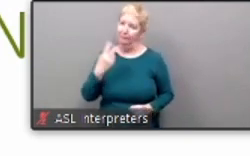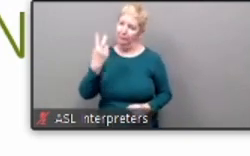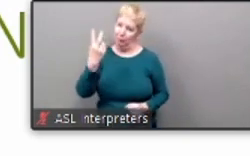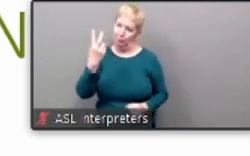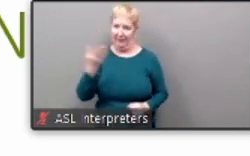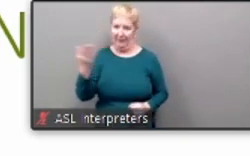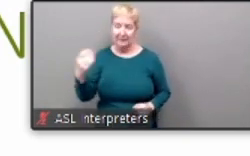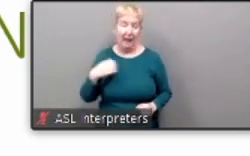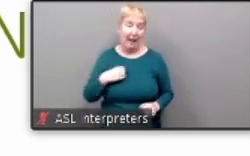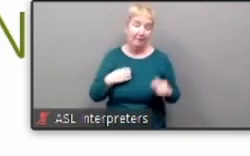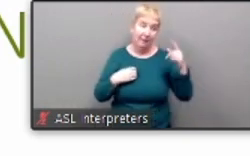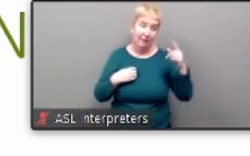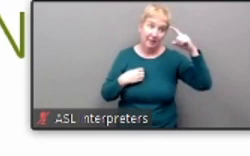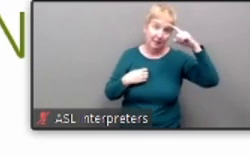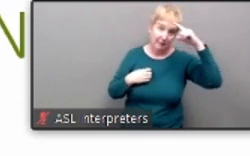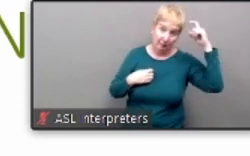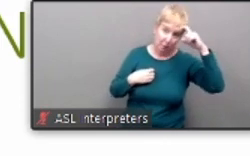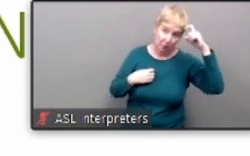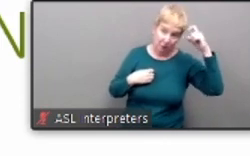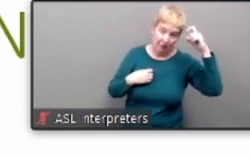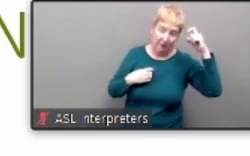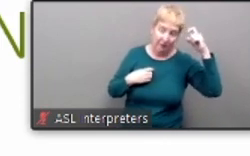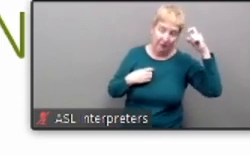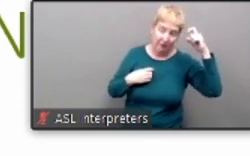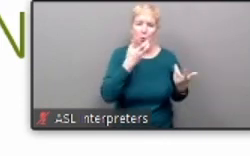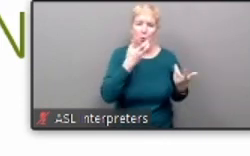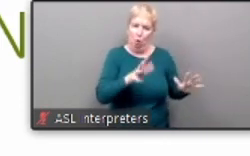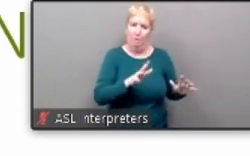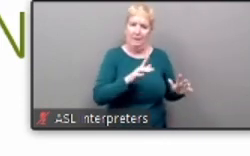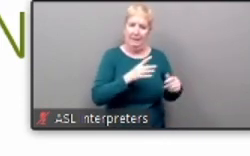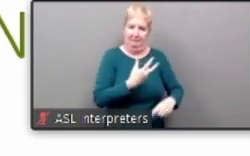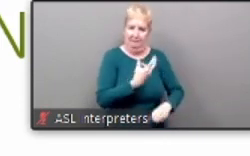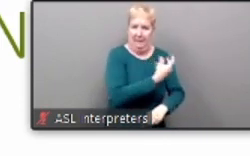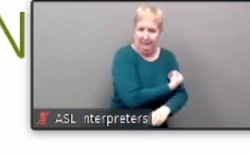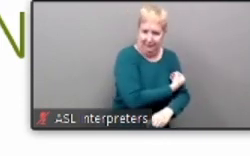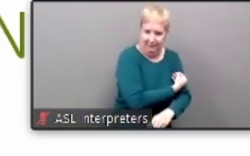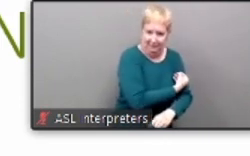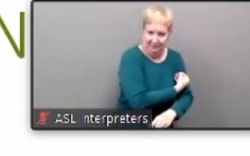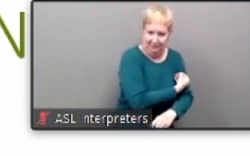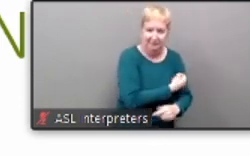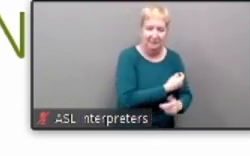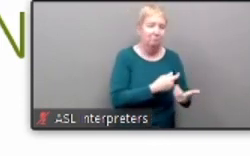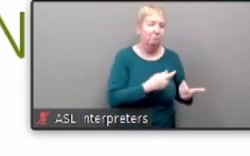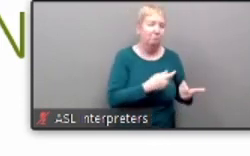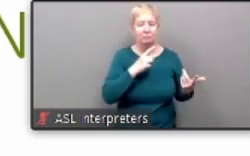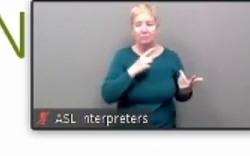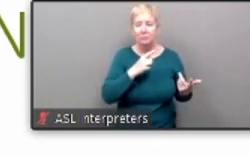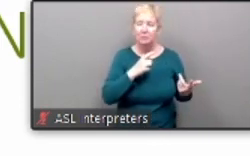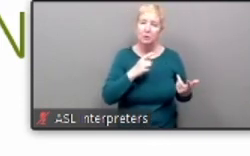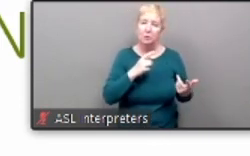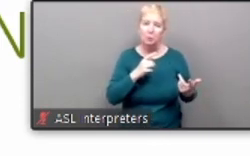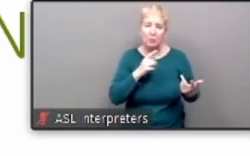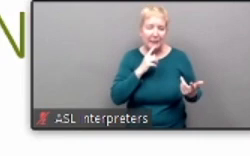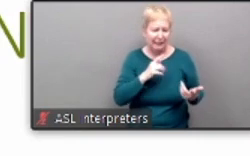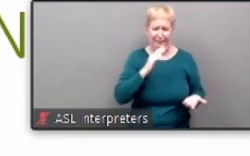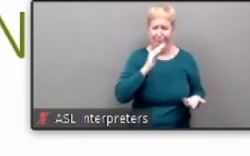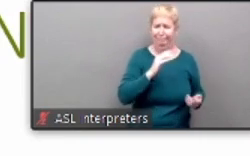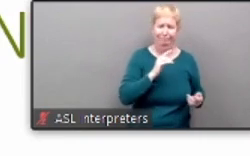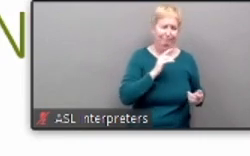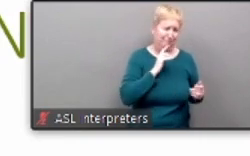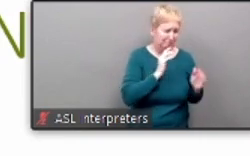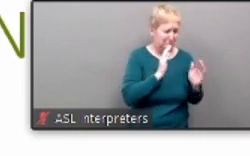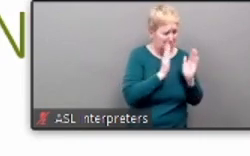be a summer for fully vaccinated individuals where you have a really, really low chance of being